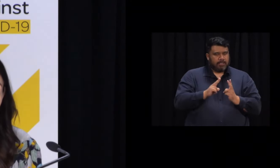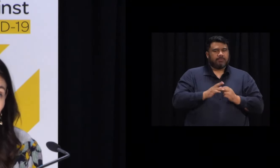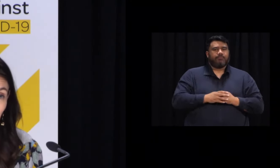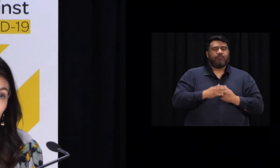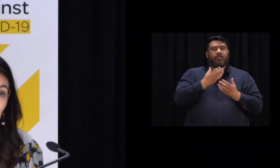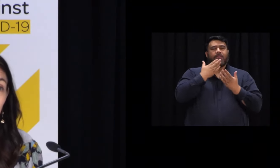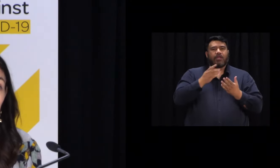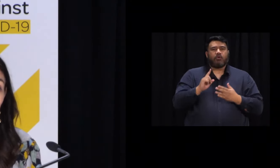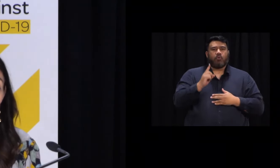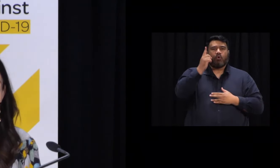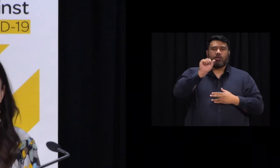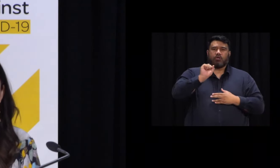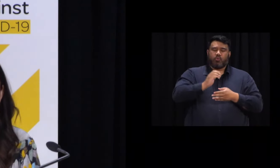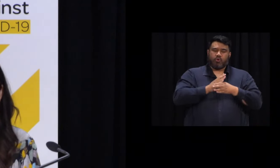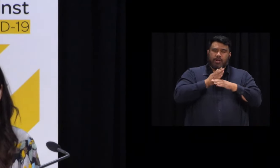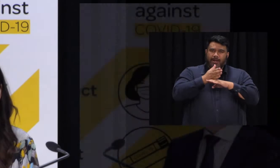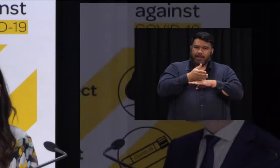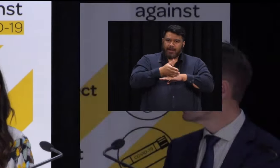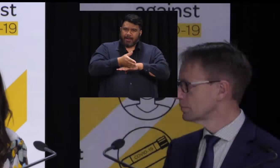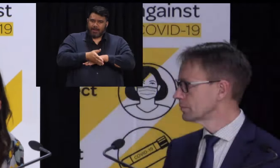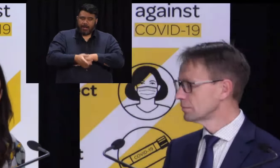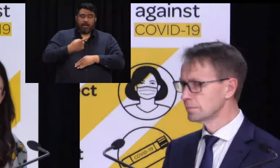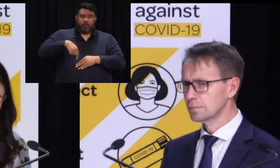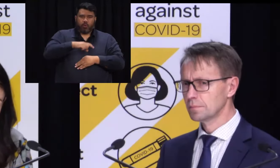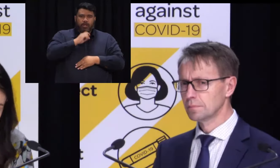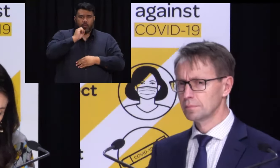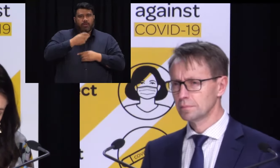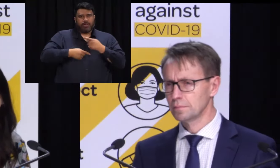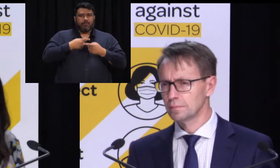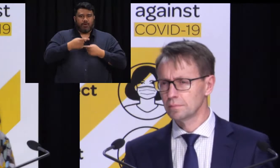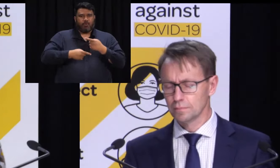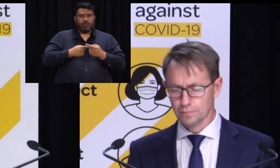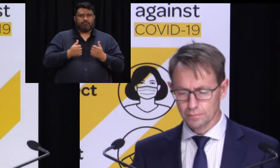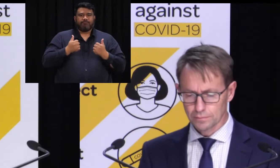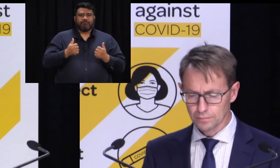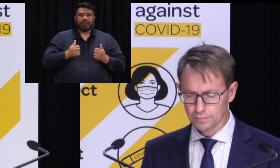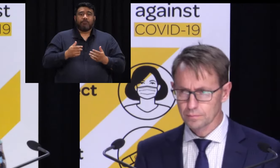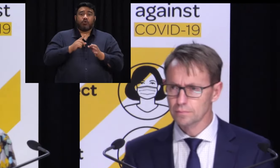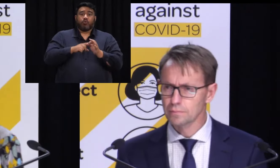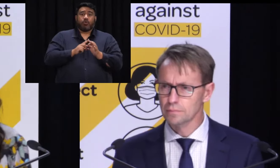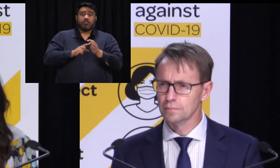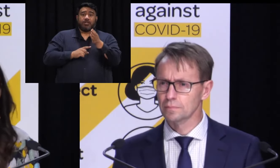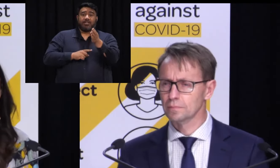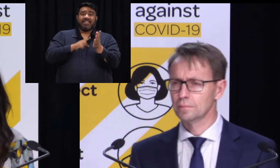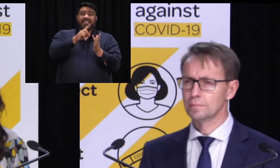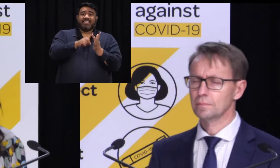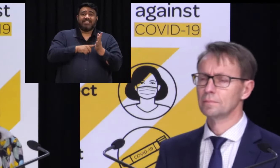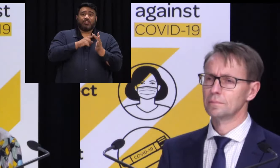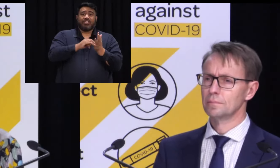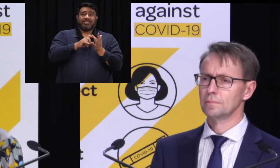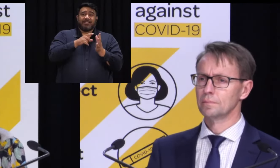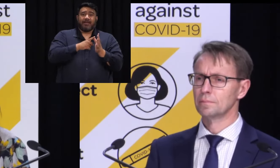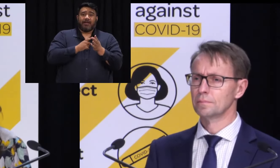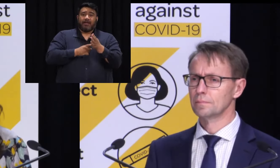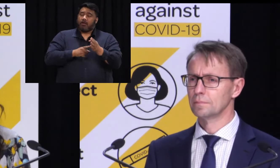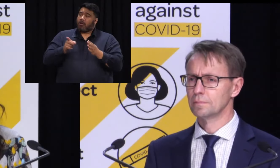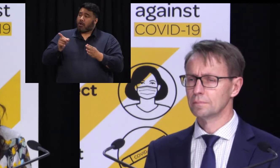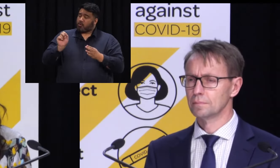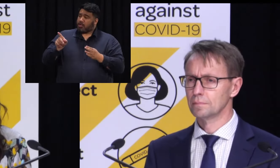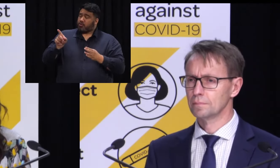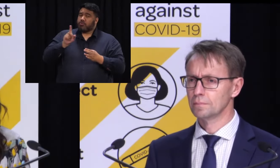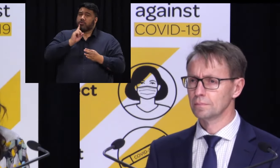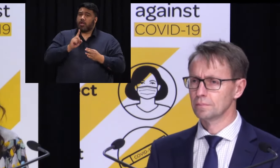we collectively keep going. Happy to take questions. Jessica. If you are comfortable with this number of cases and you say that